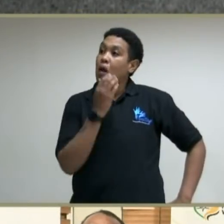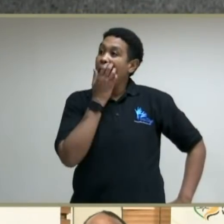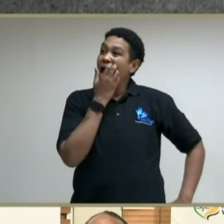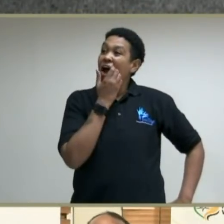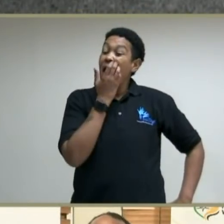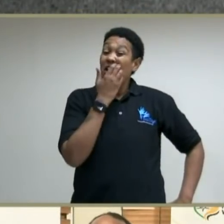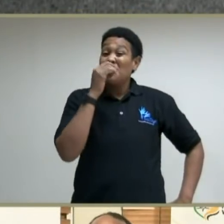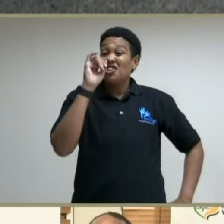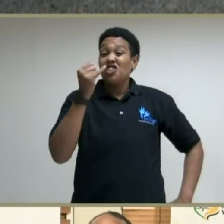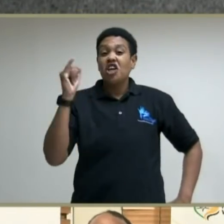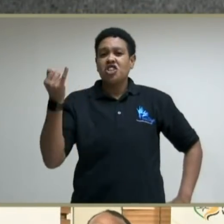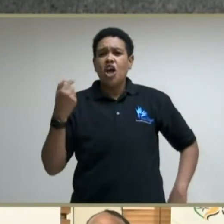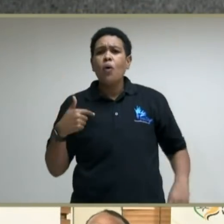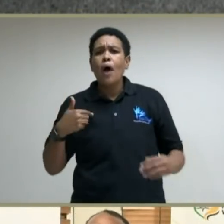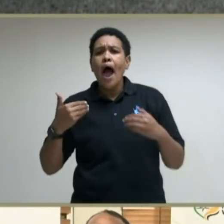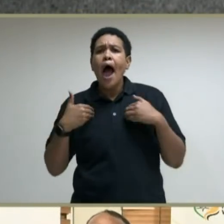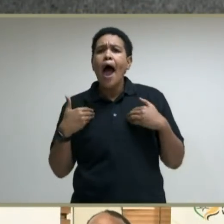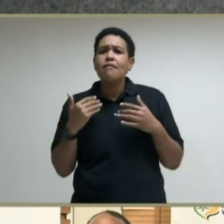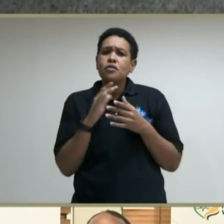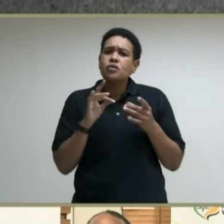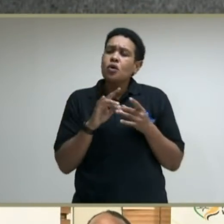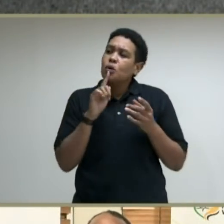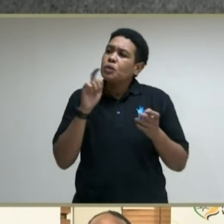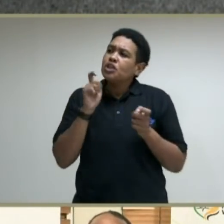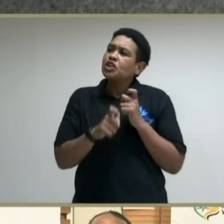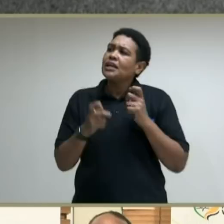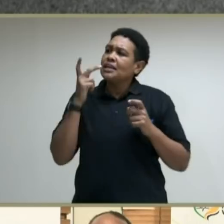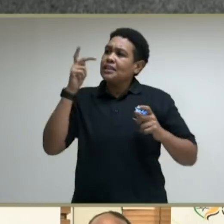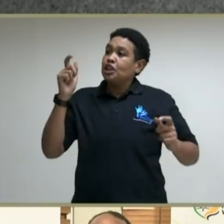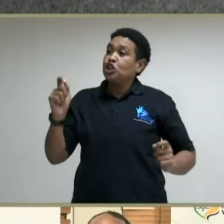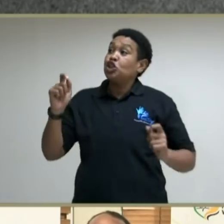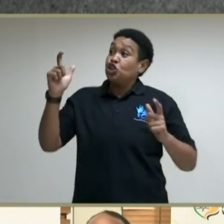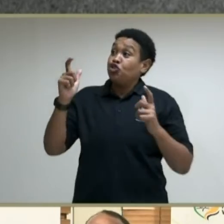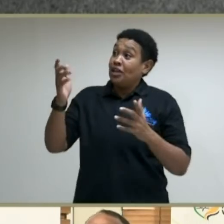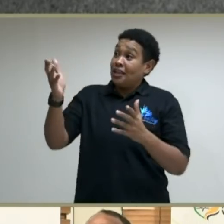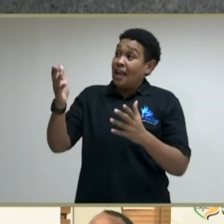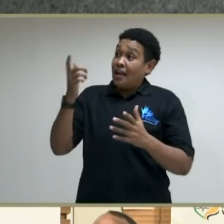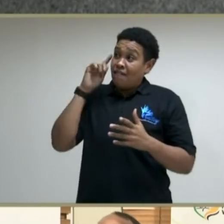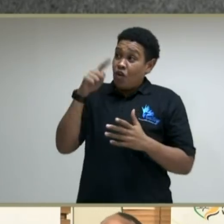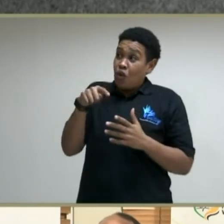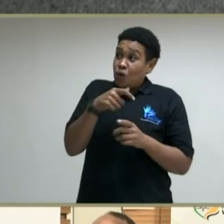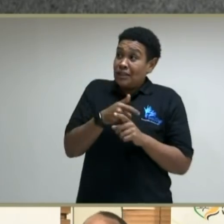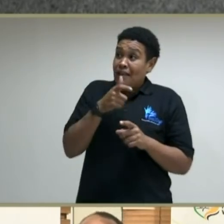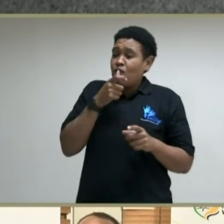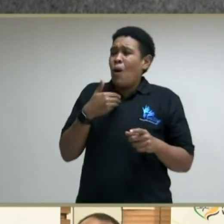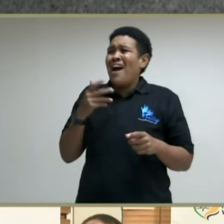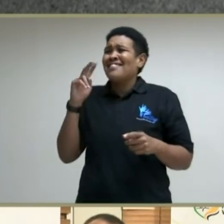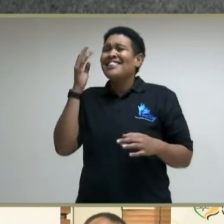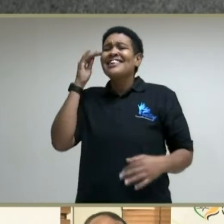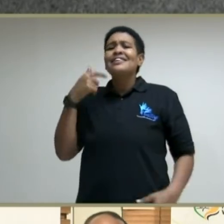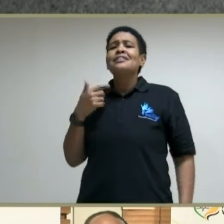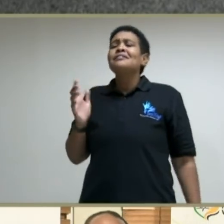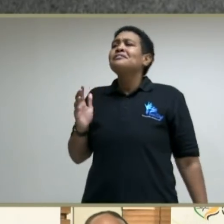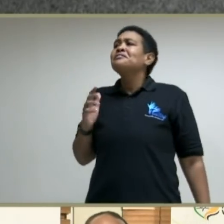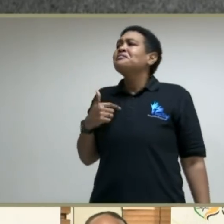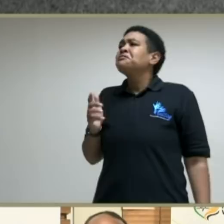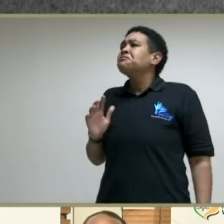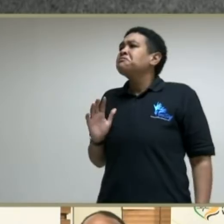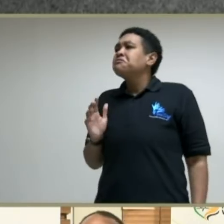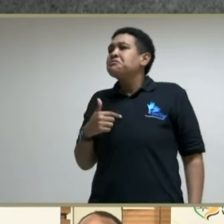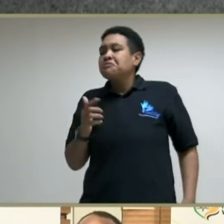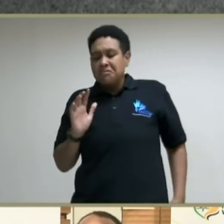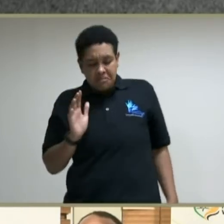we want you to, for those of us who are having second thoughts about